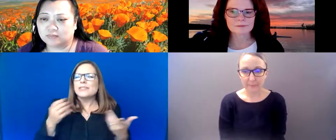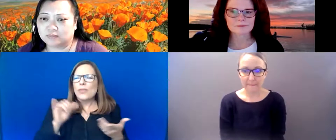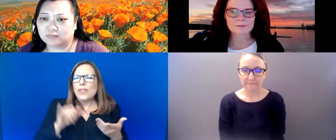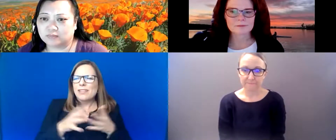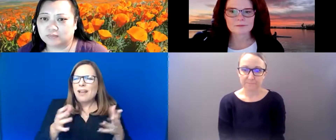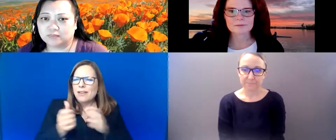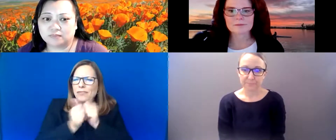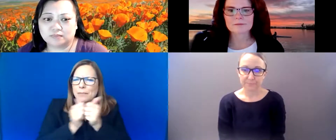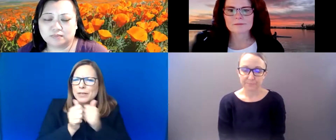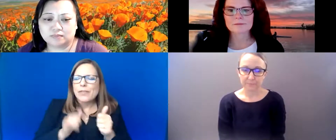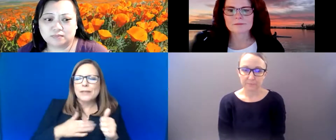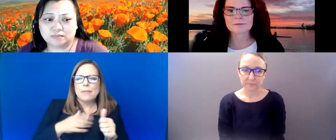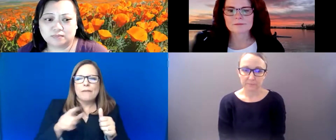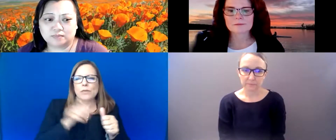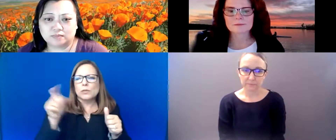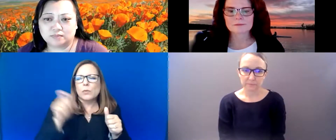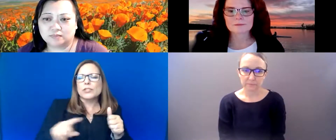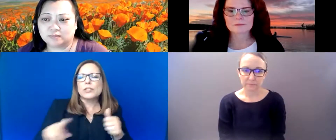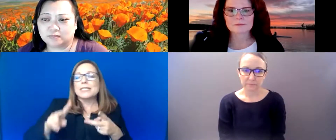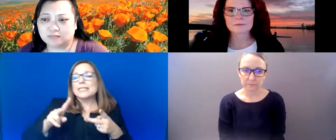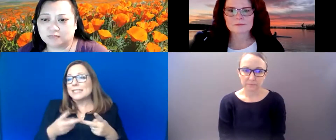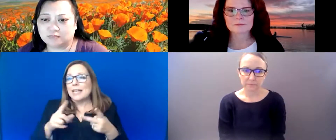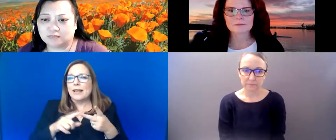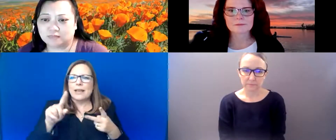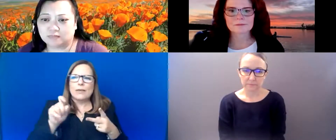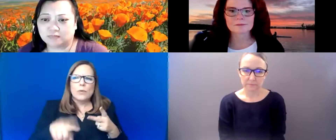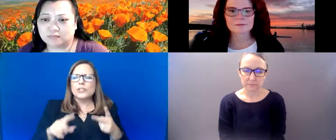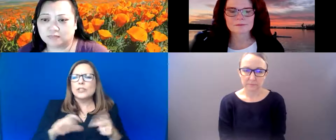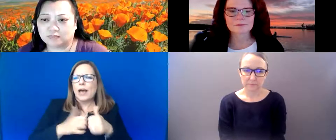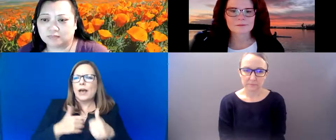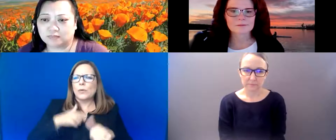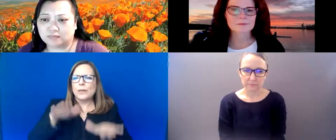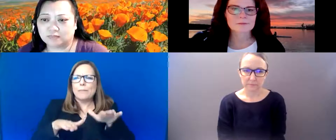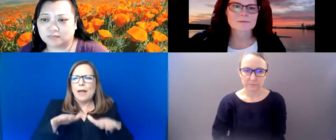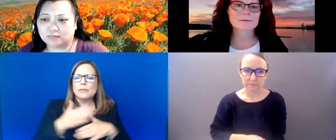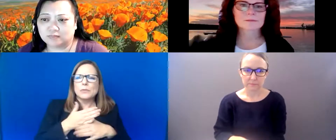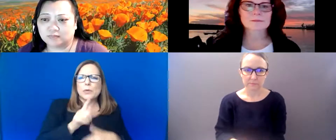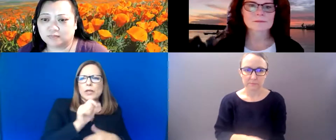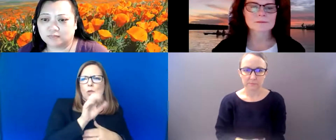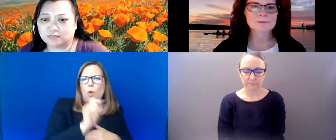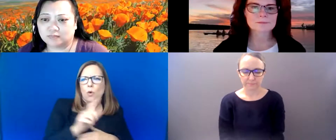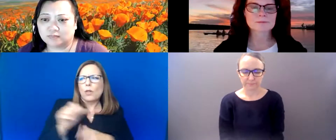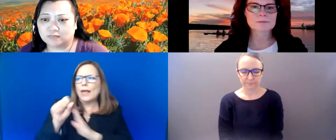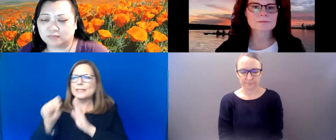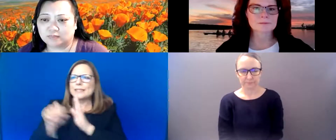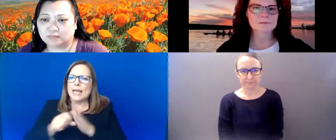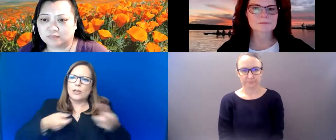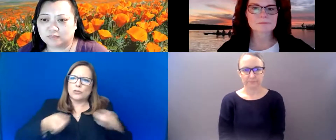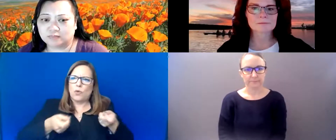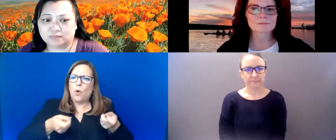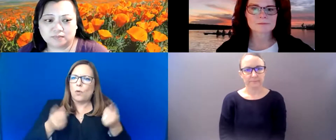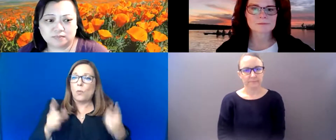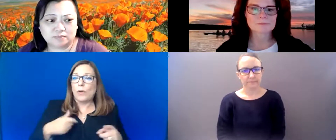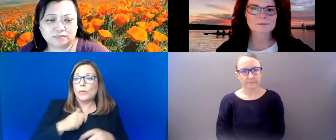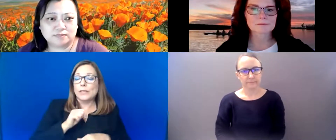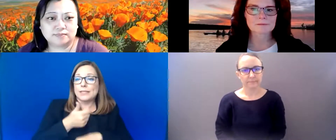second question is, how do we find a balance between local and state control when setting up a system like this? Thank you.